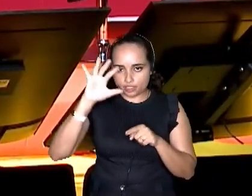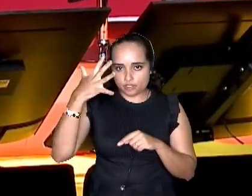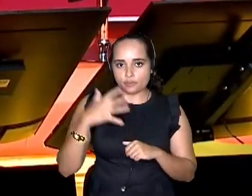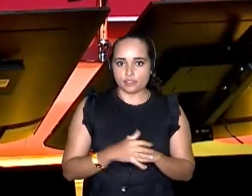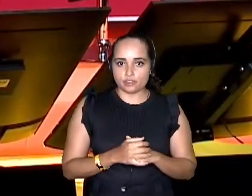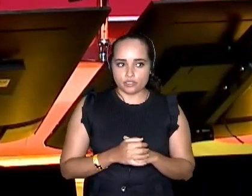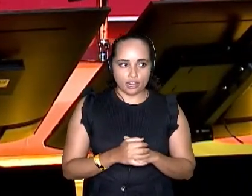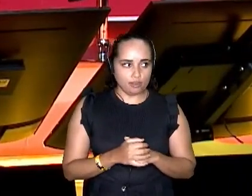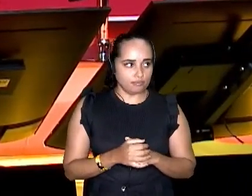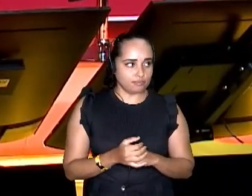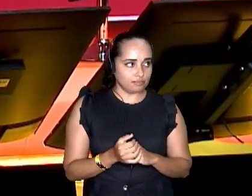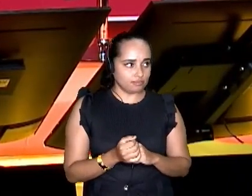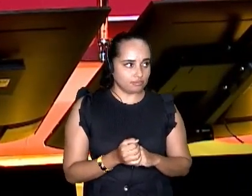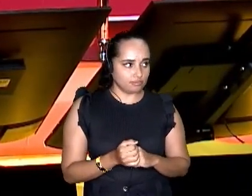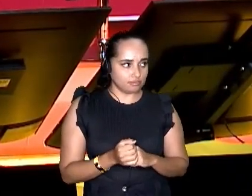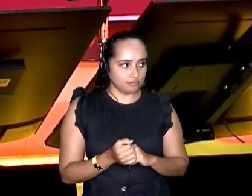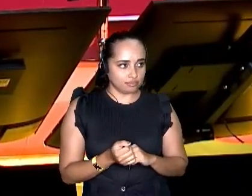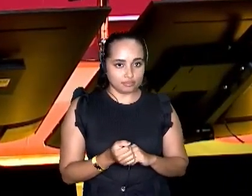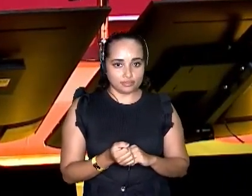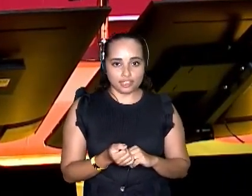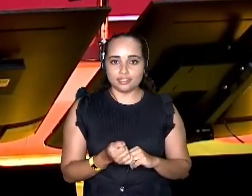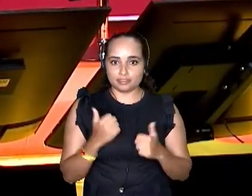Obrigado, Romero. Matias,